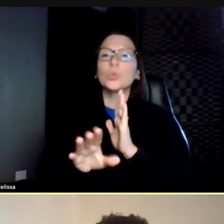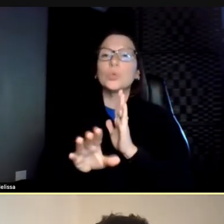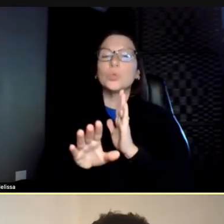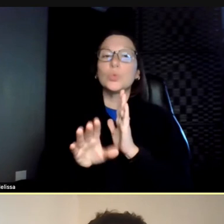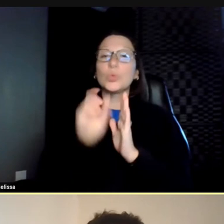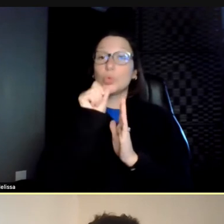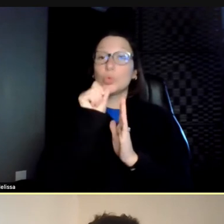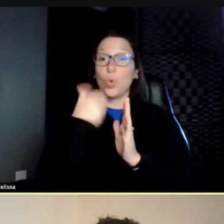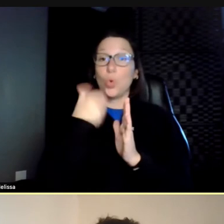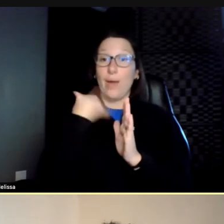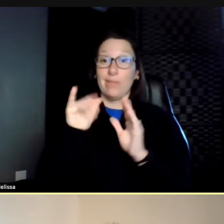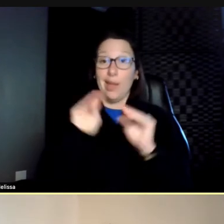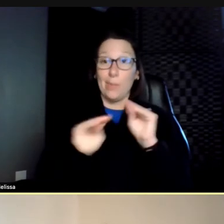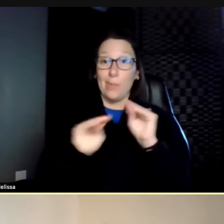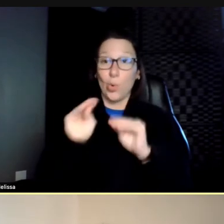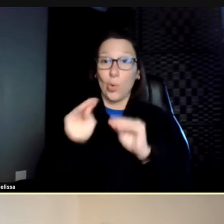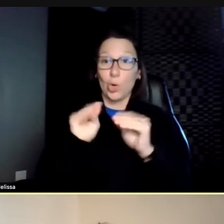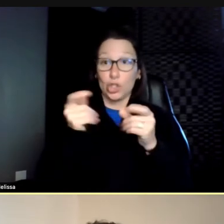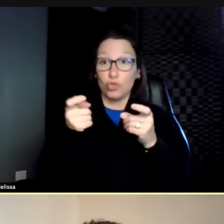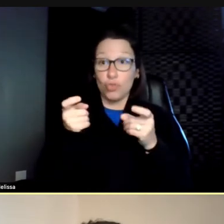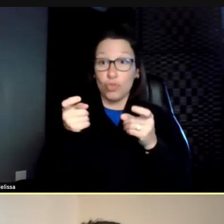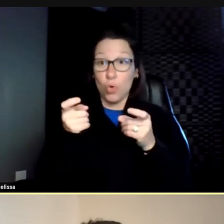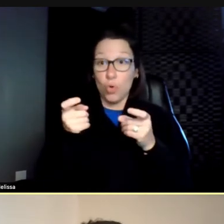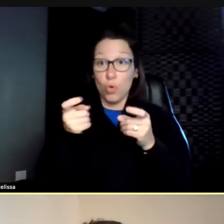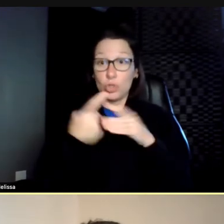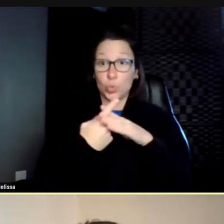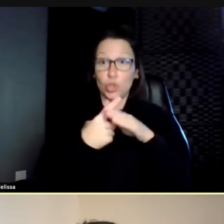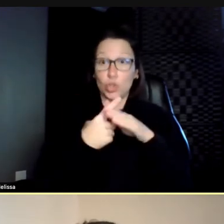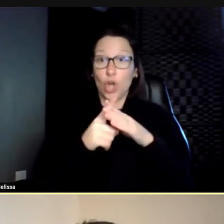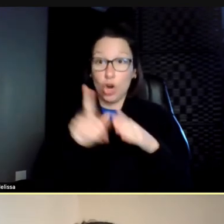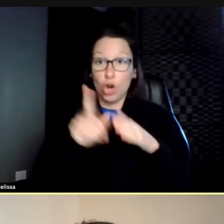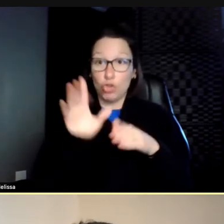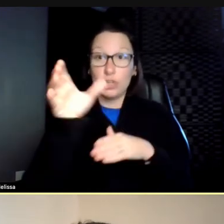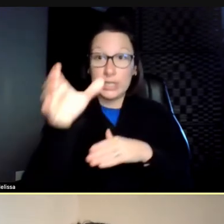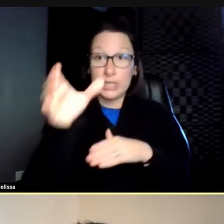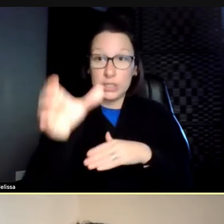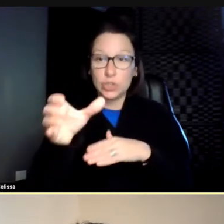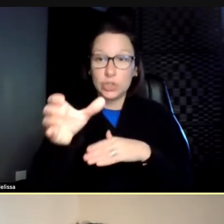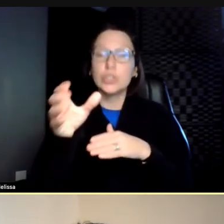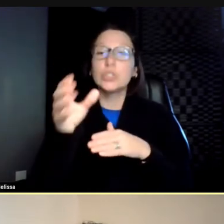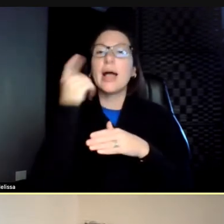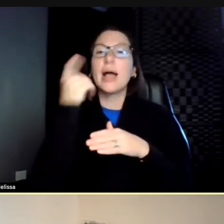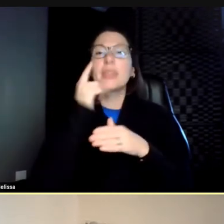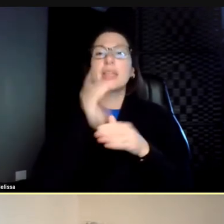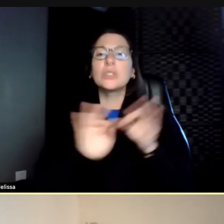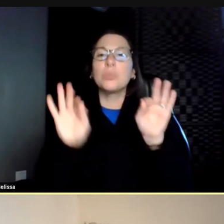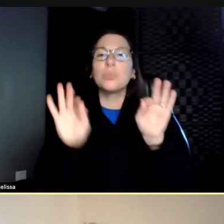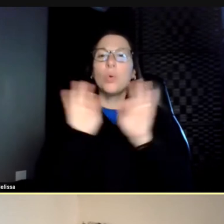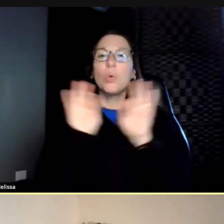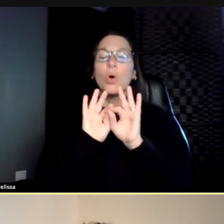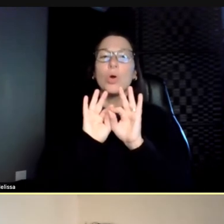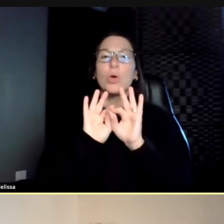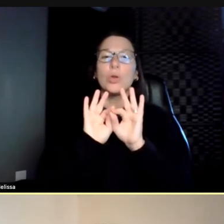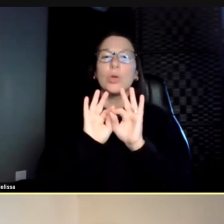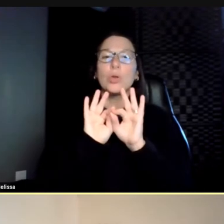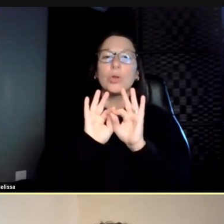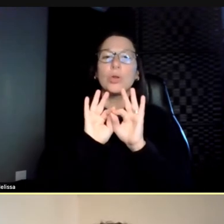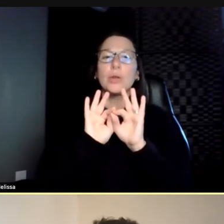motor control, the voluntary motor control to initiate a reach, I think it's important that we